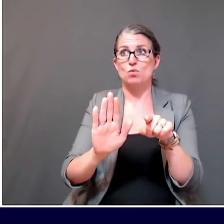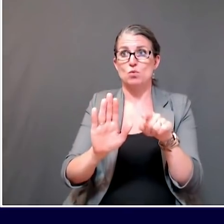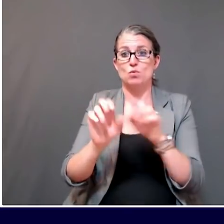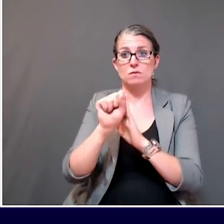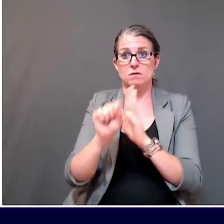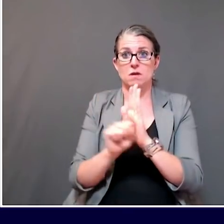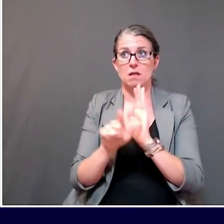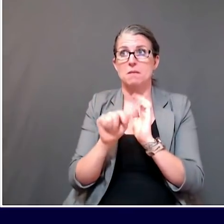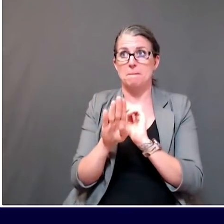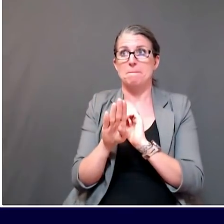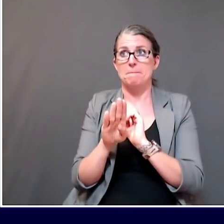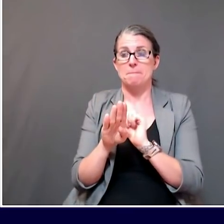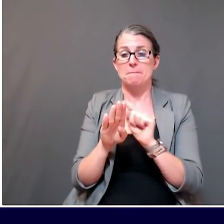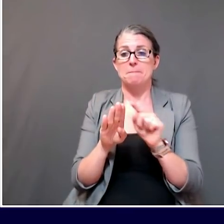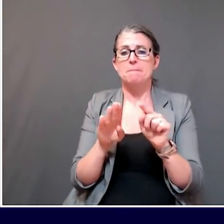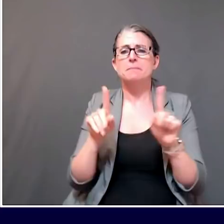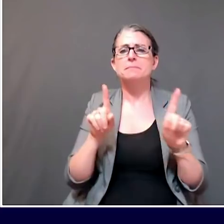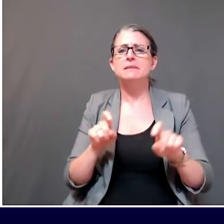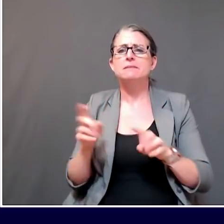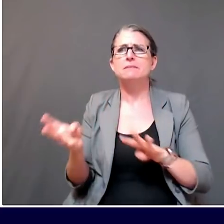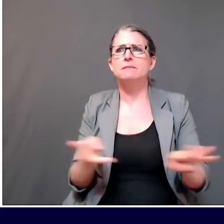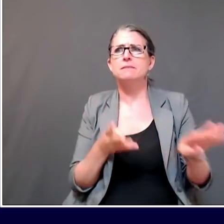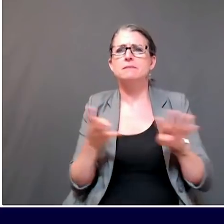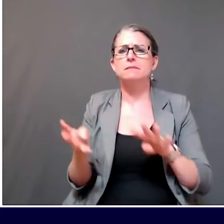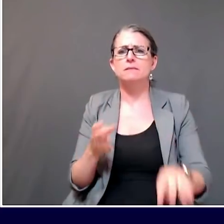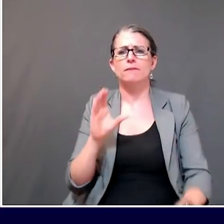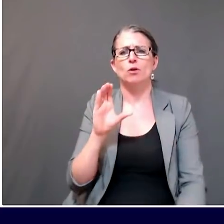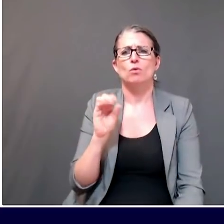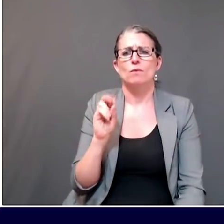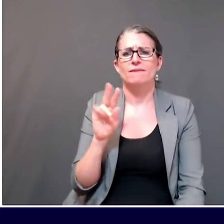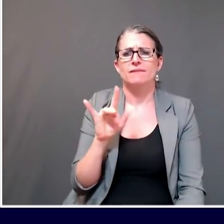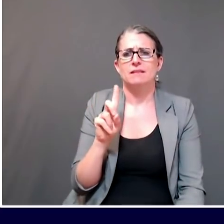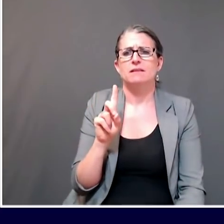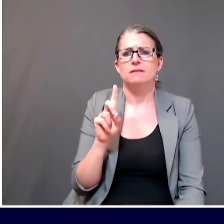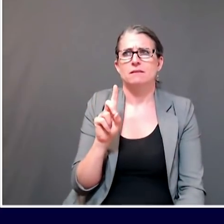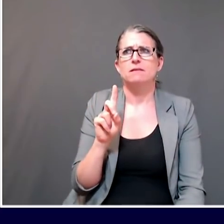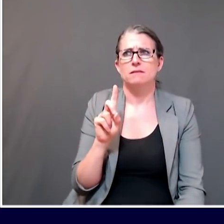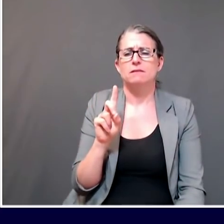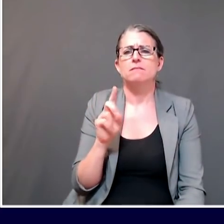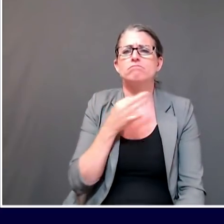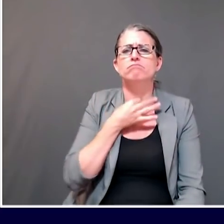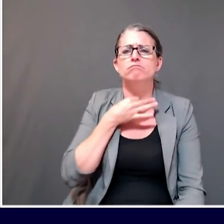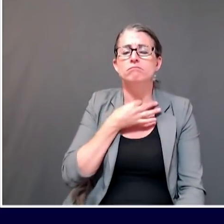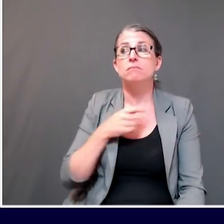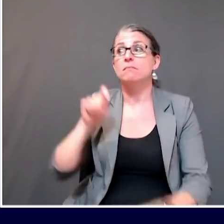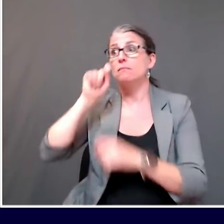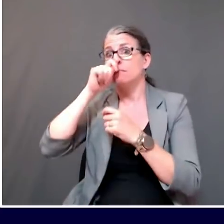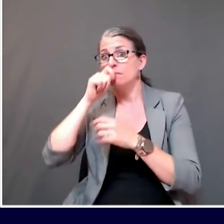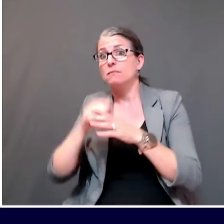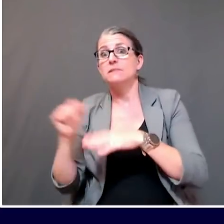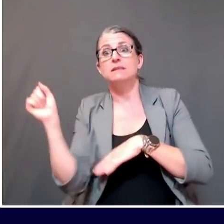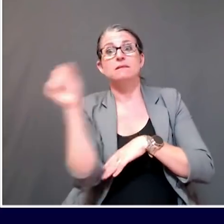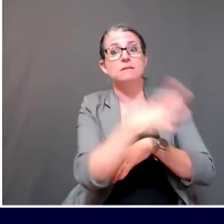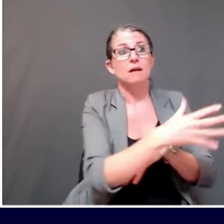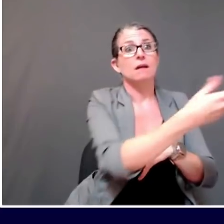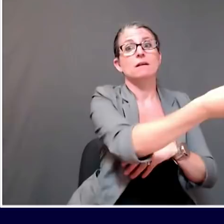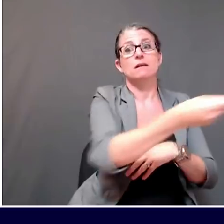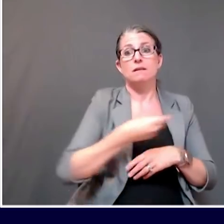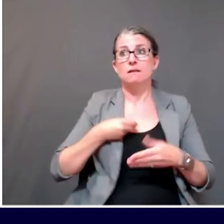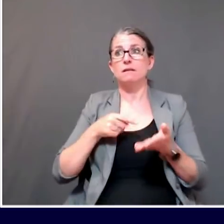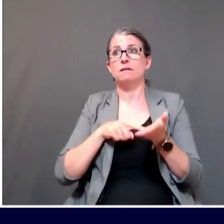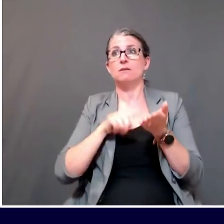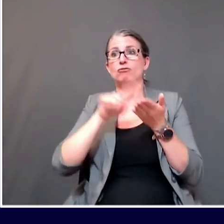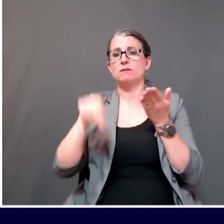it generally taking nowadays to return test samples that have been sent there, and have there been any backlogs in recent